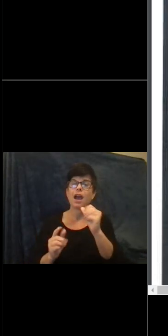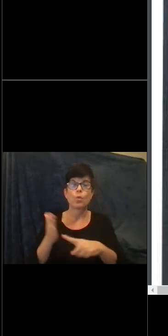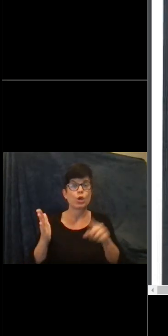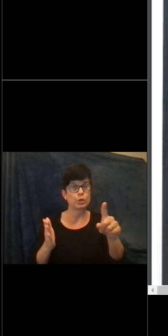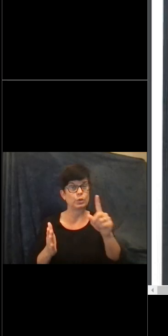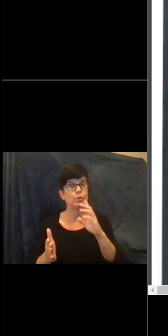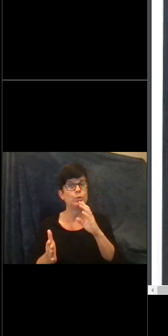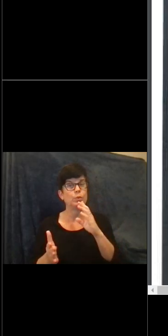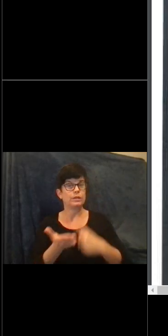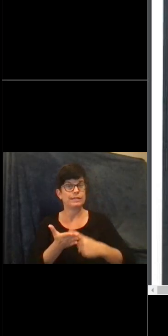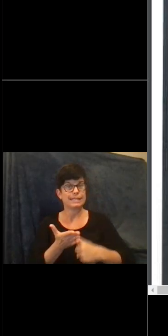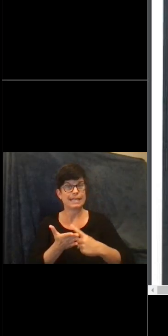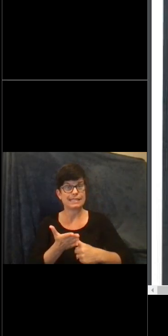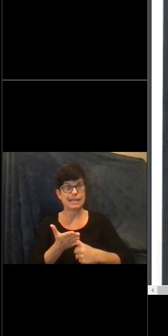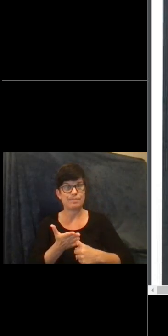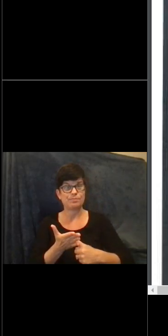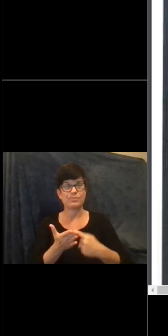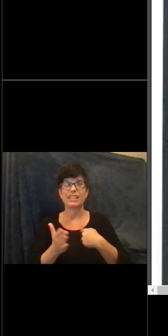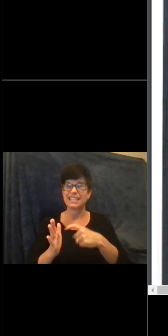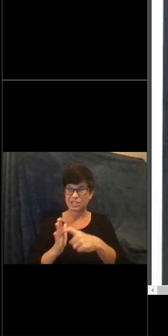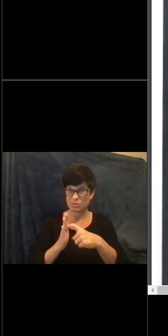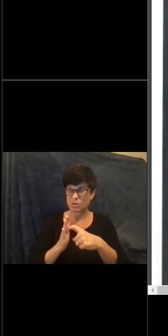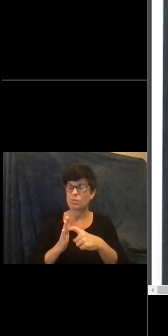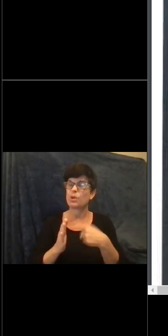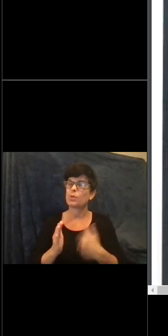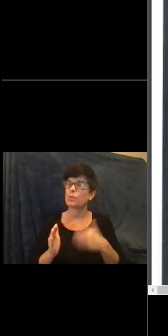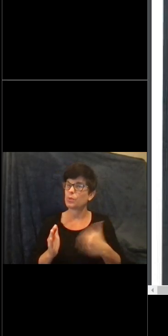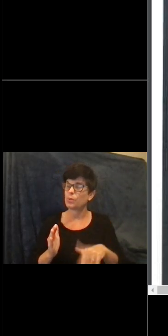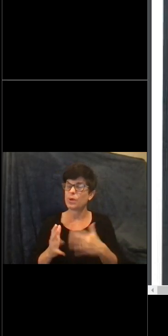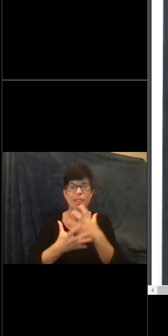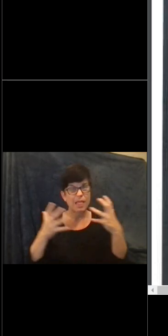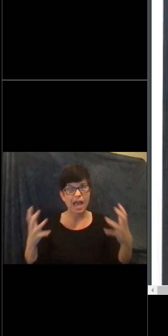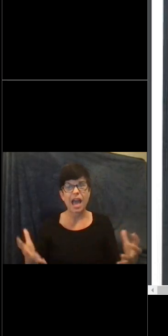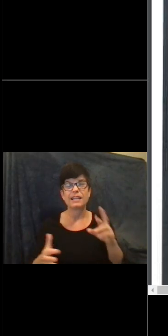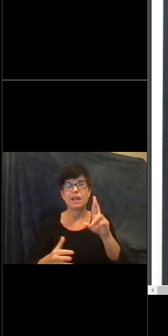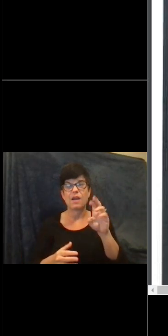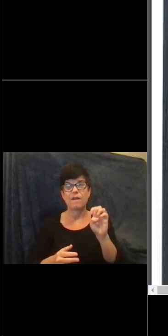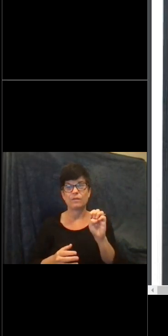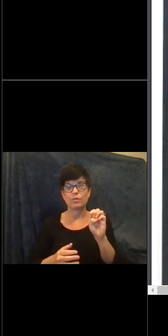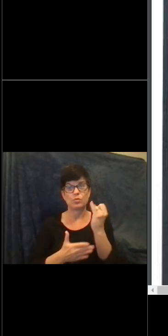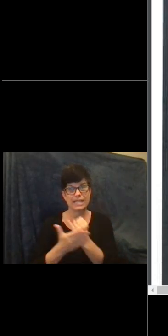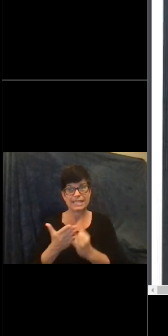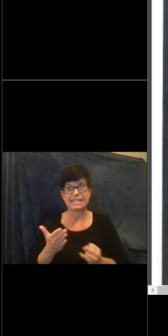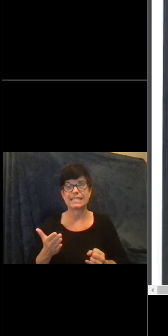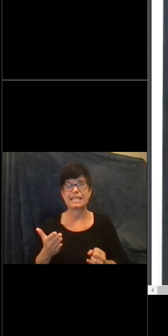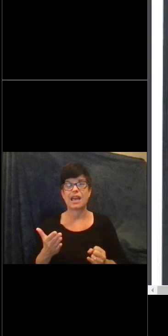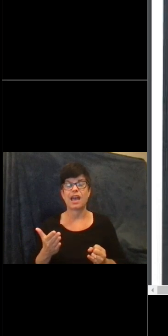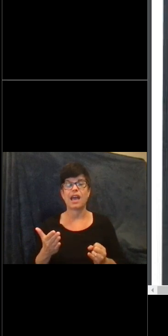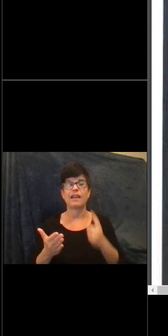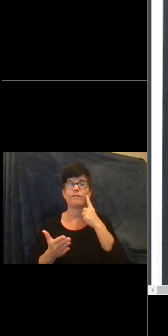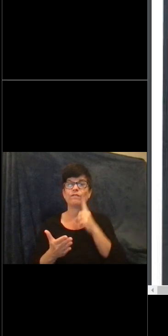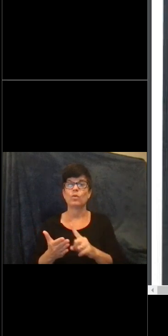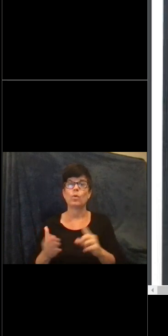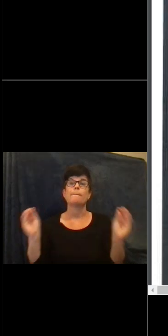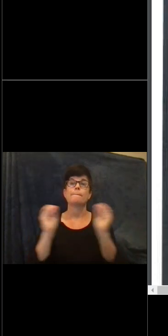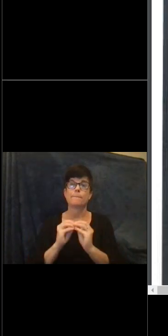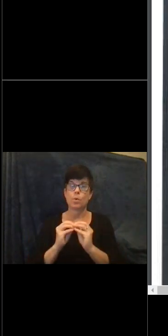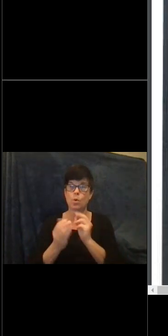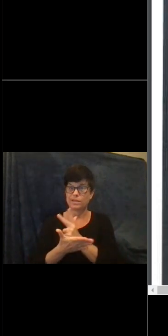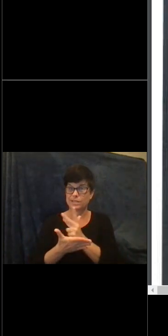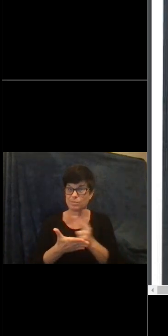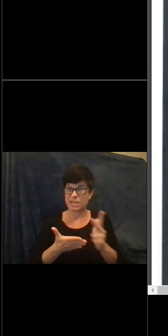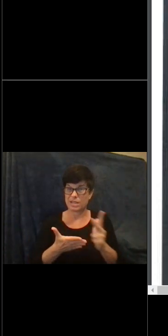going to require, my guess is, significant redesign. And then that's a long delay. And at